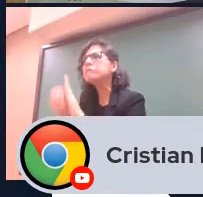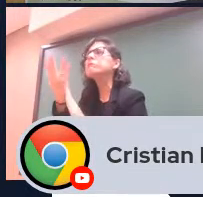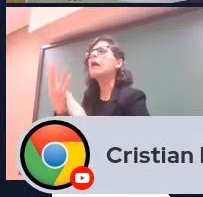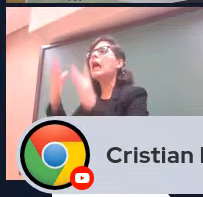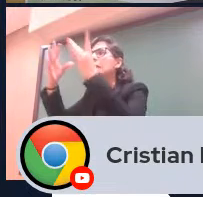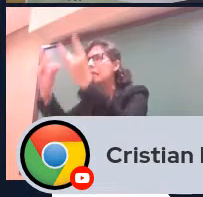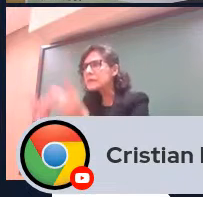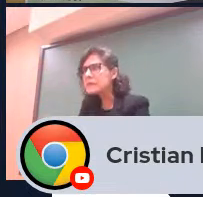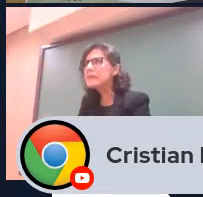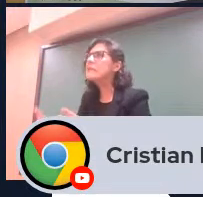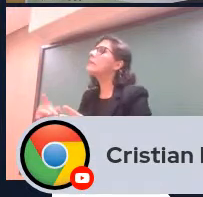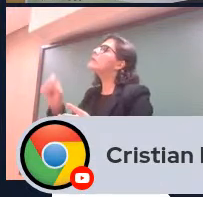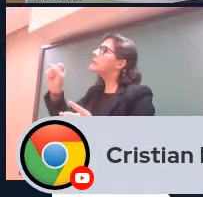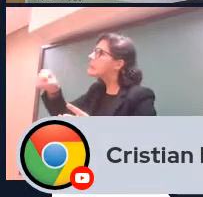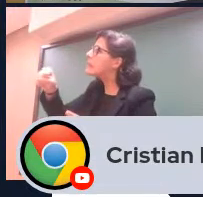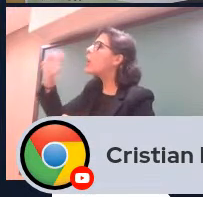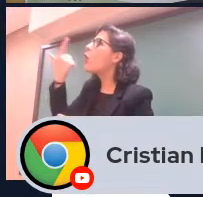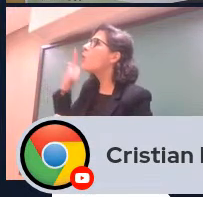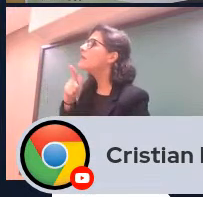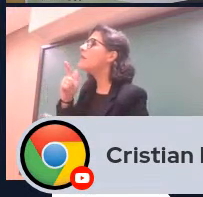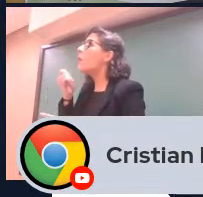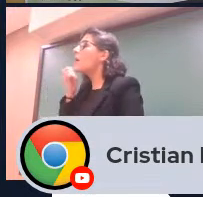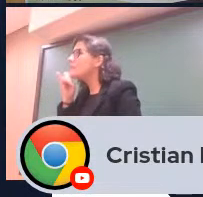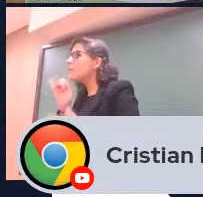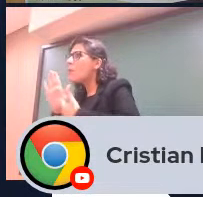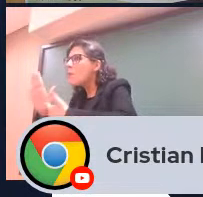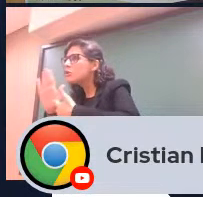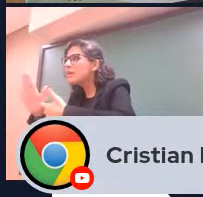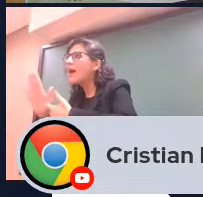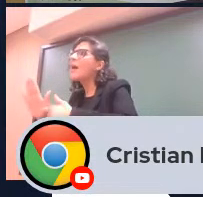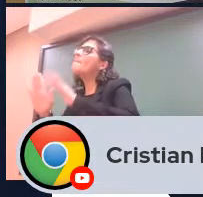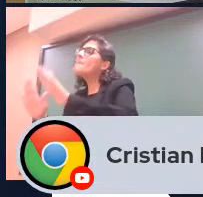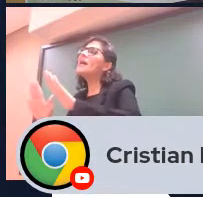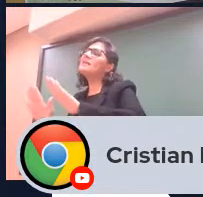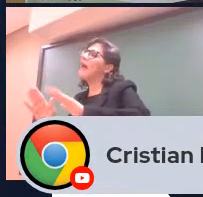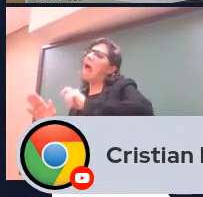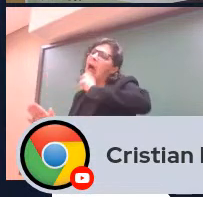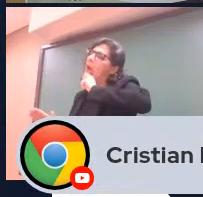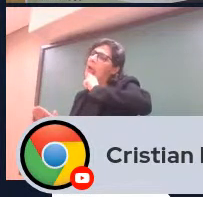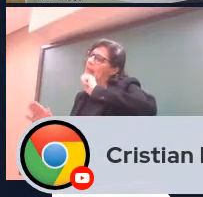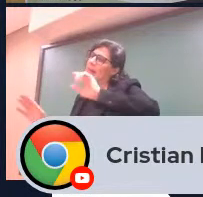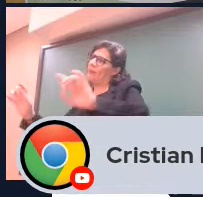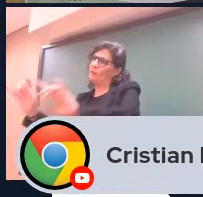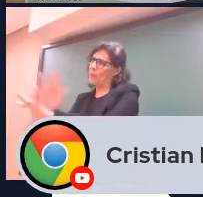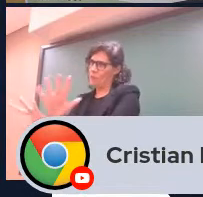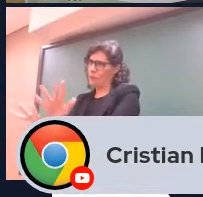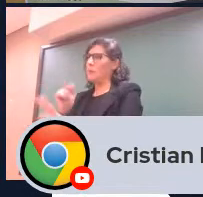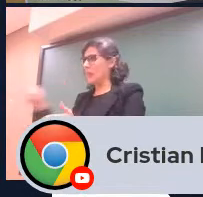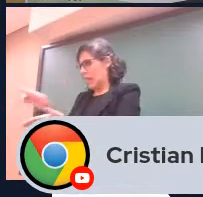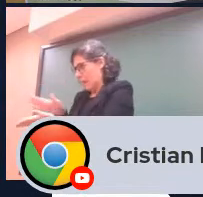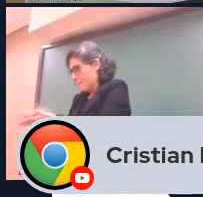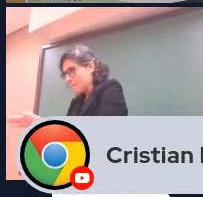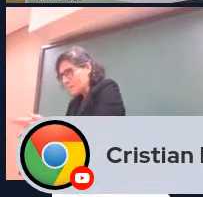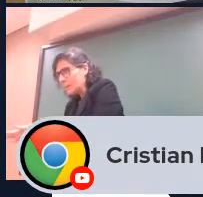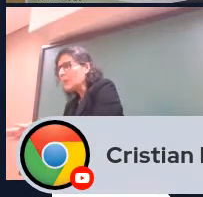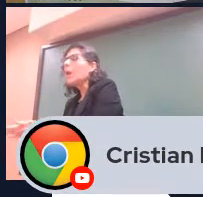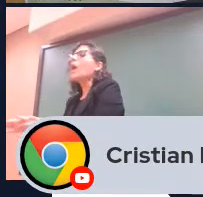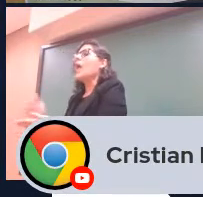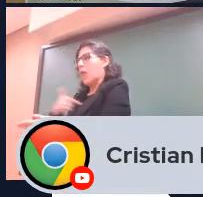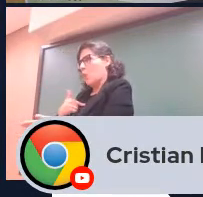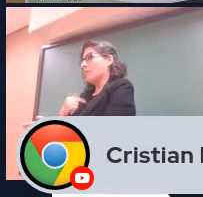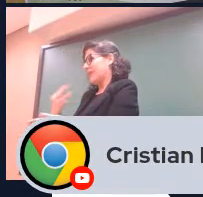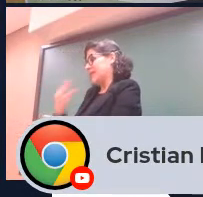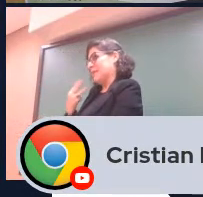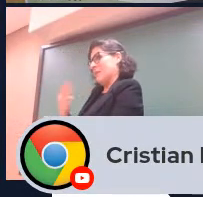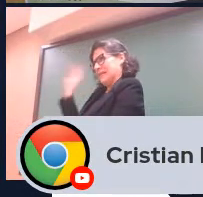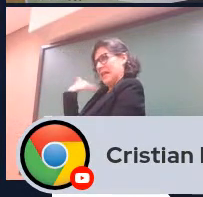superb, examples, only after tweaking. And finally, you have the paper that I published 3 weeks ago, where